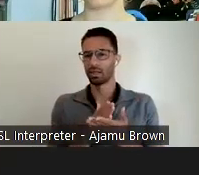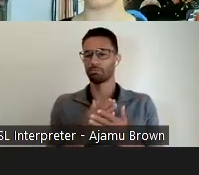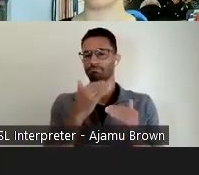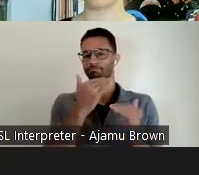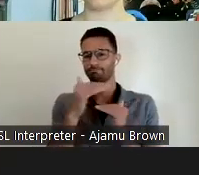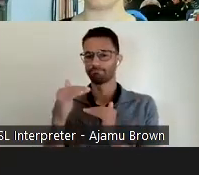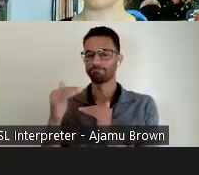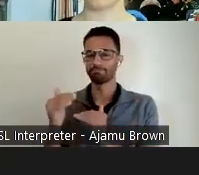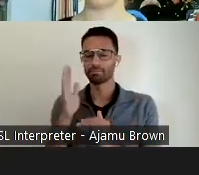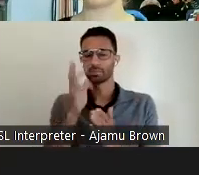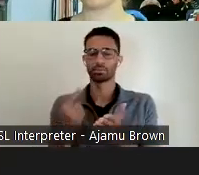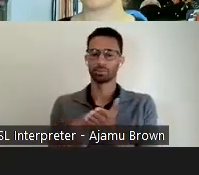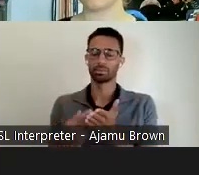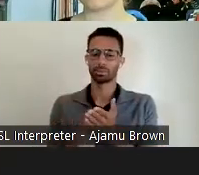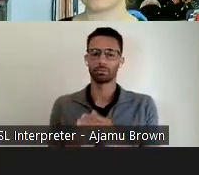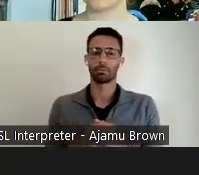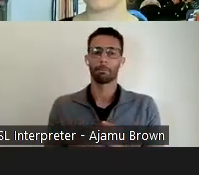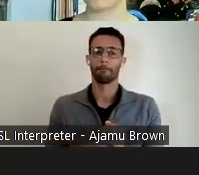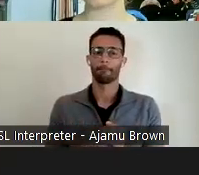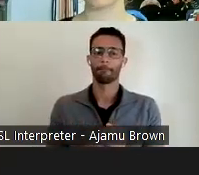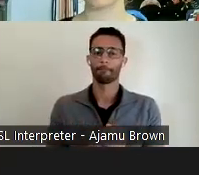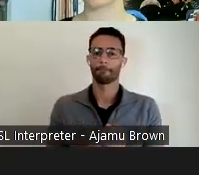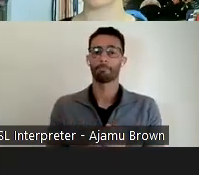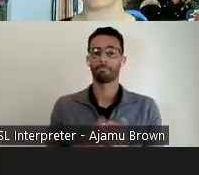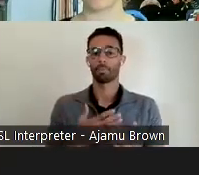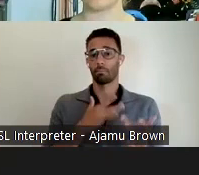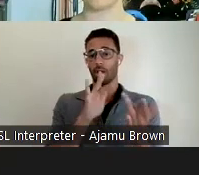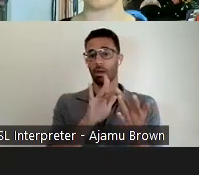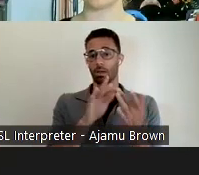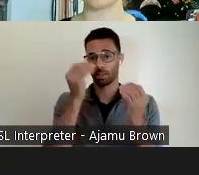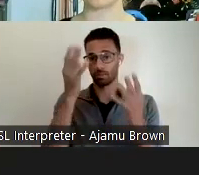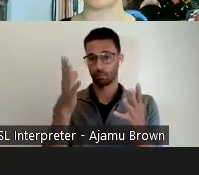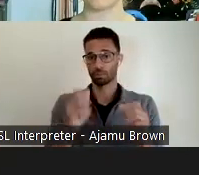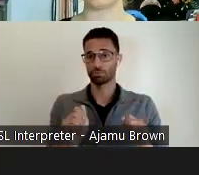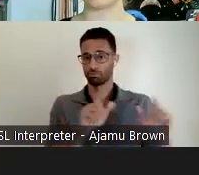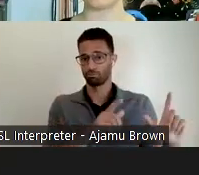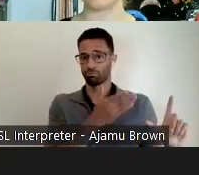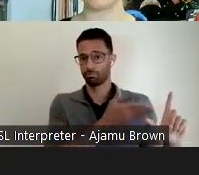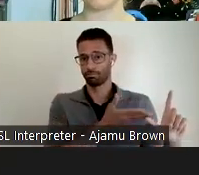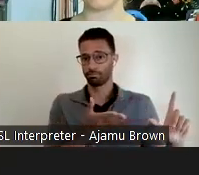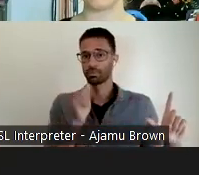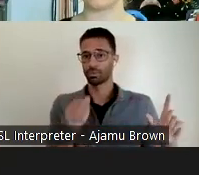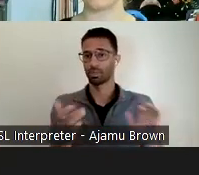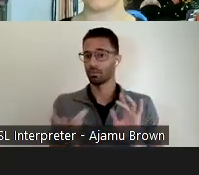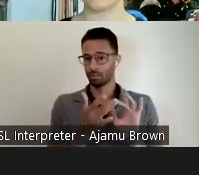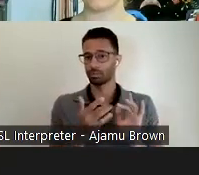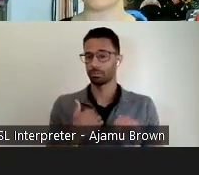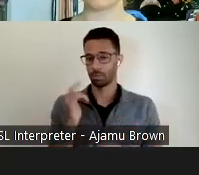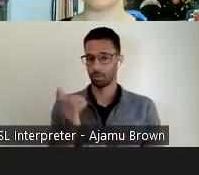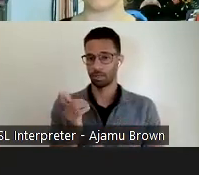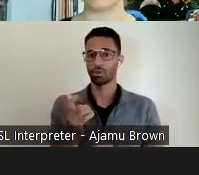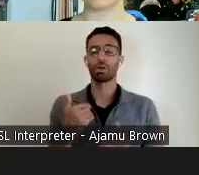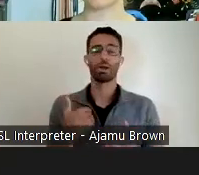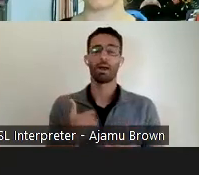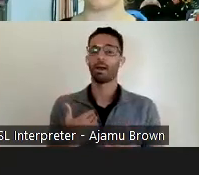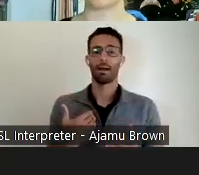move forward. I put all my contact information up there for anybody who wants to reach out to me later. I'm happy to